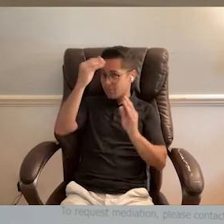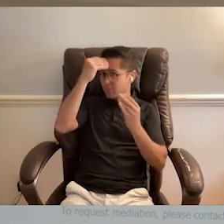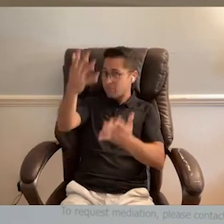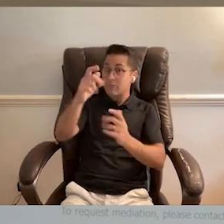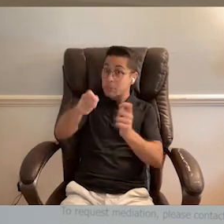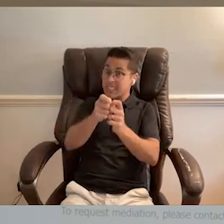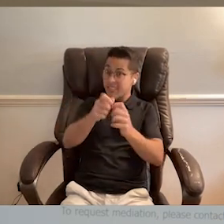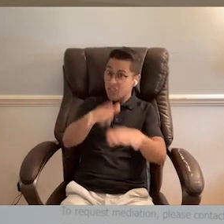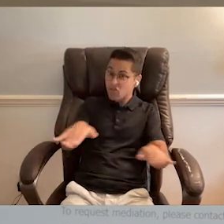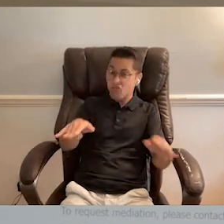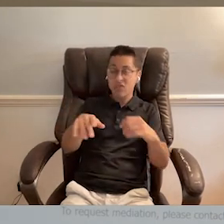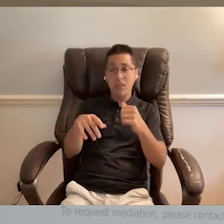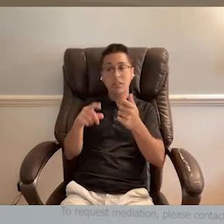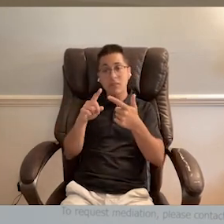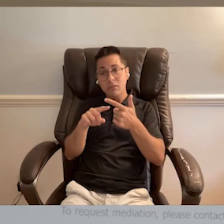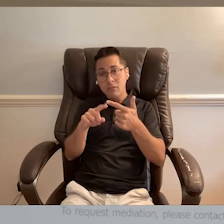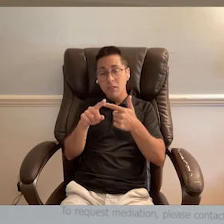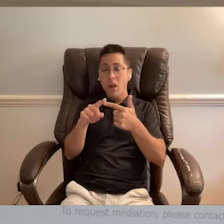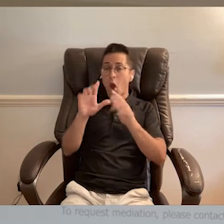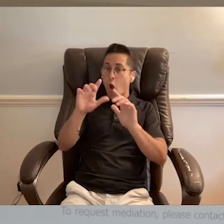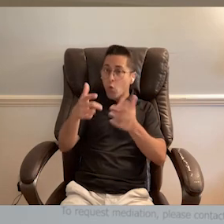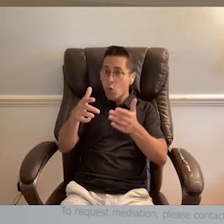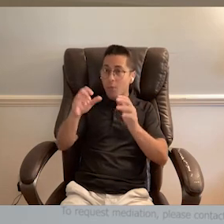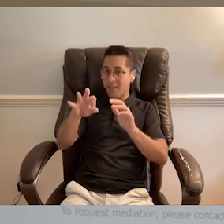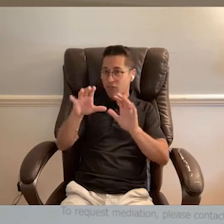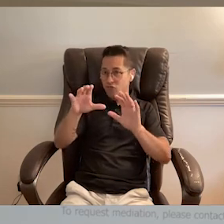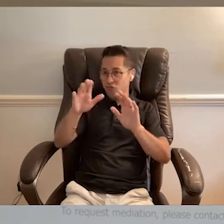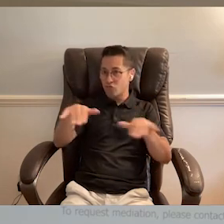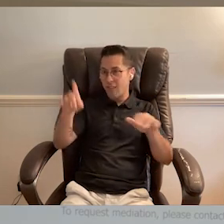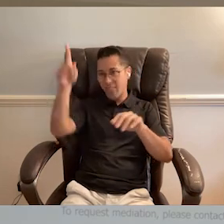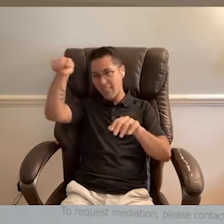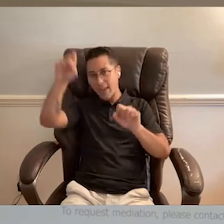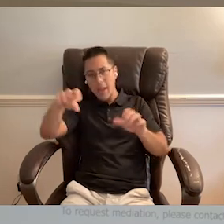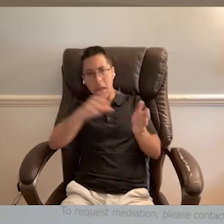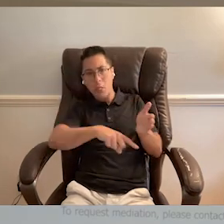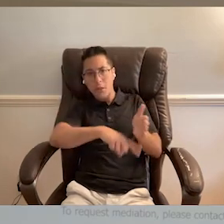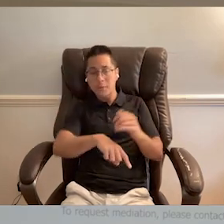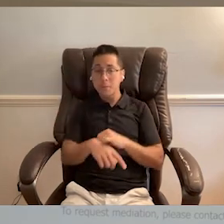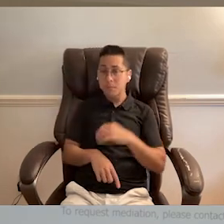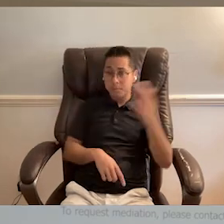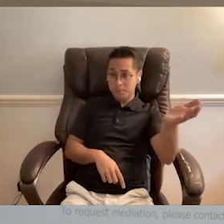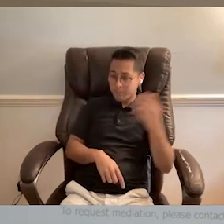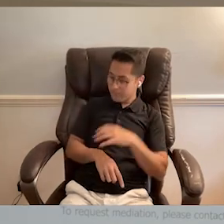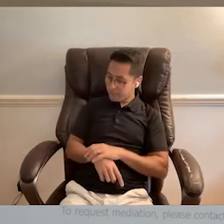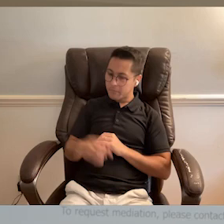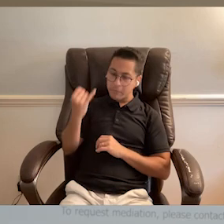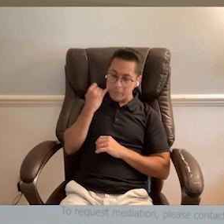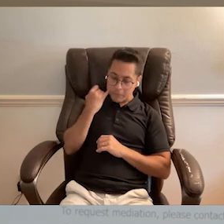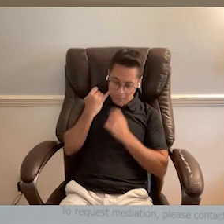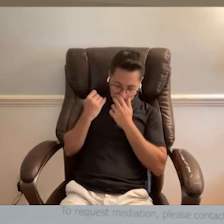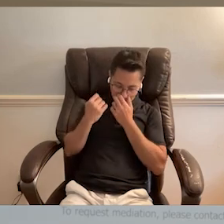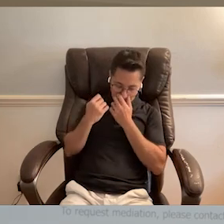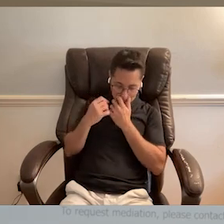to give them a group of children that they can look at. Does that make sense? Yes, ma'am. If an IEP meeting